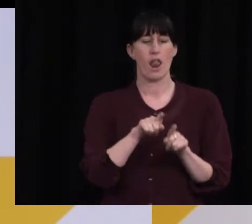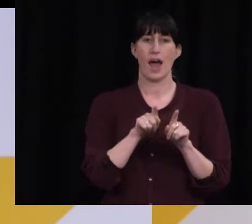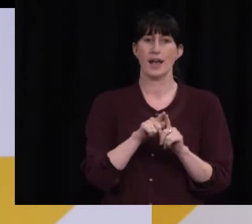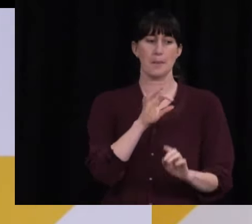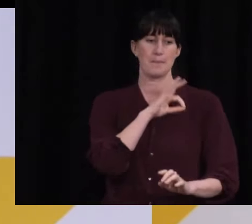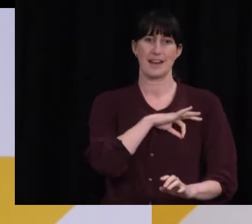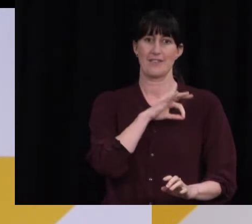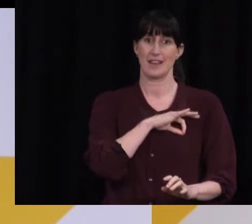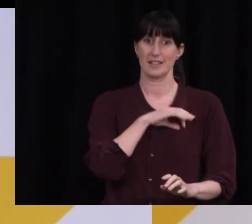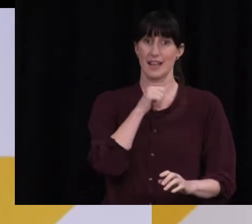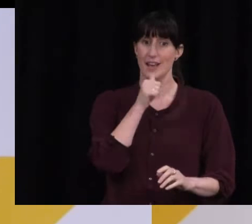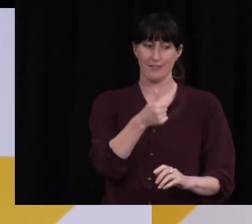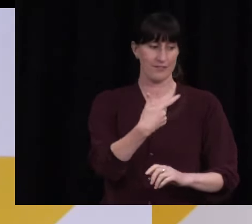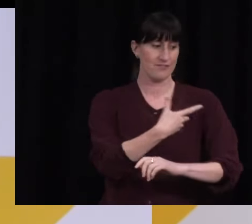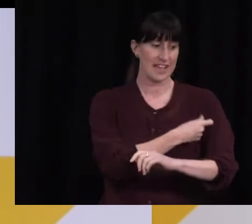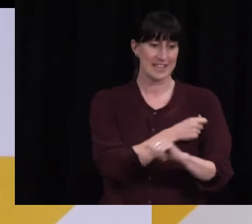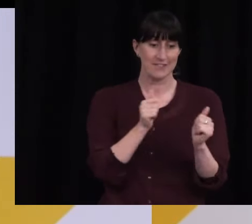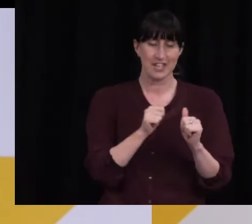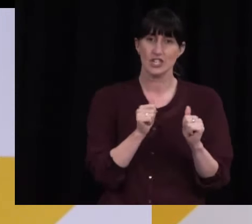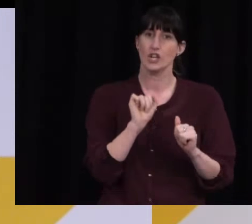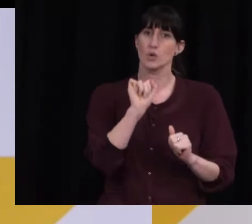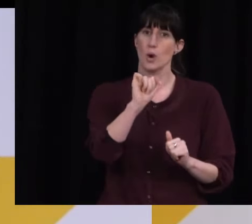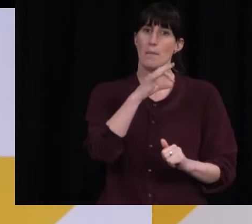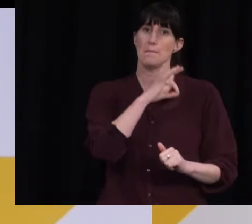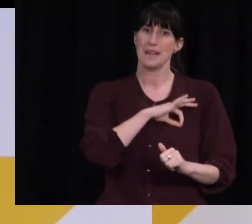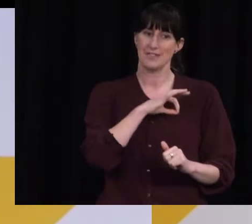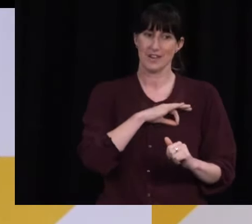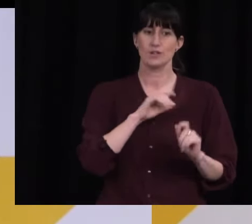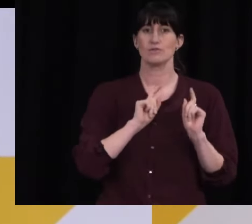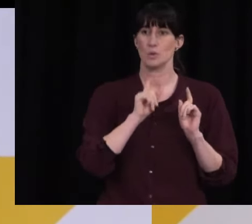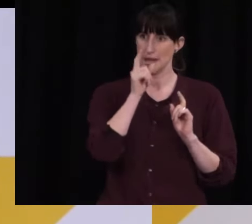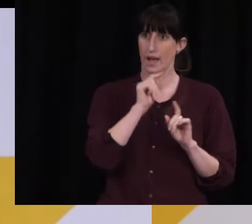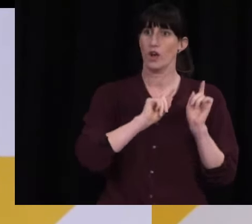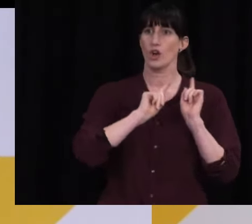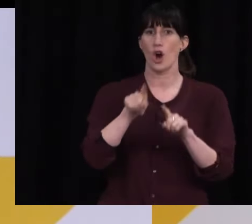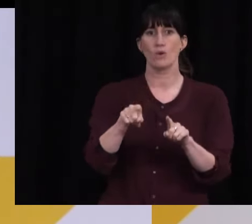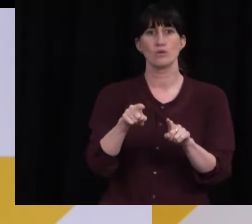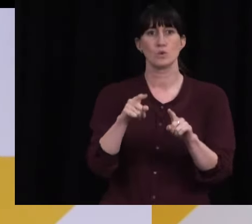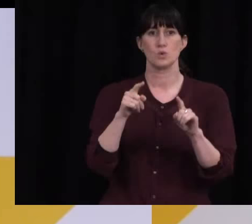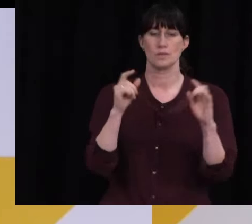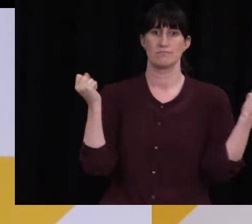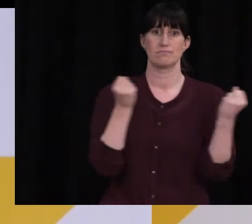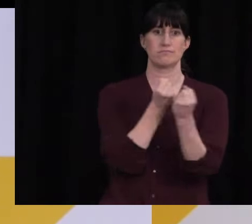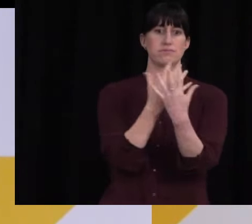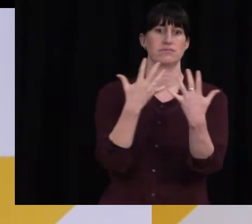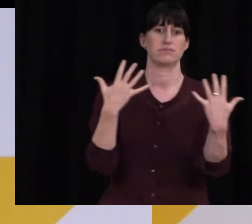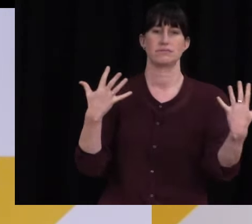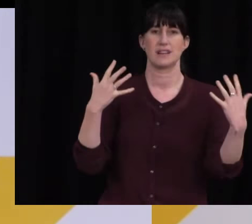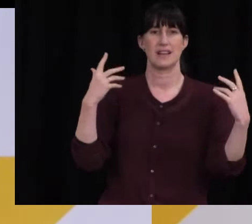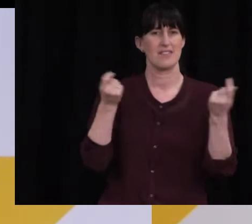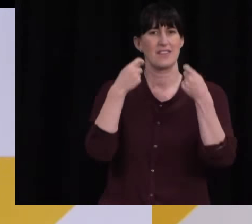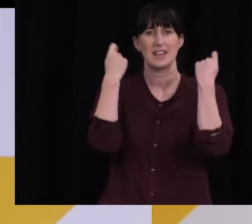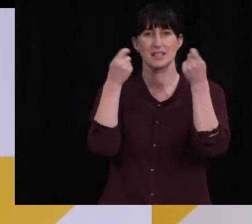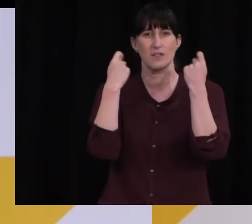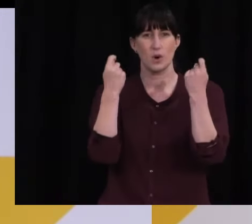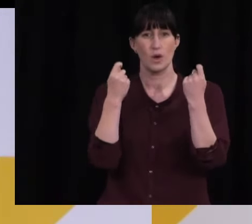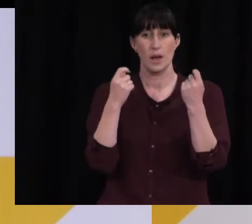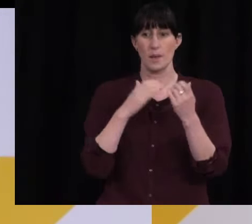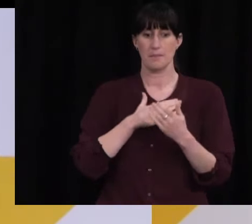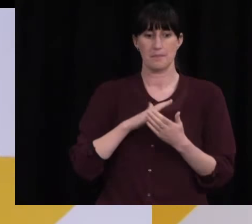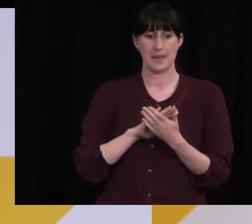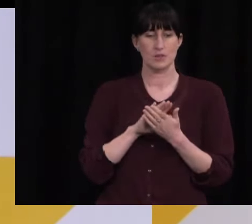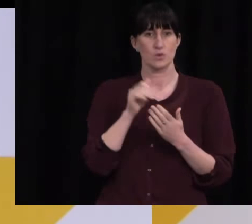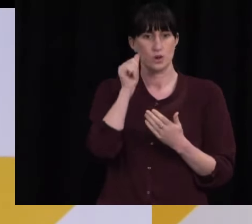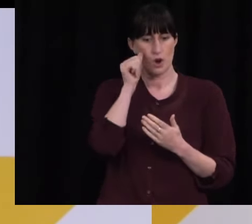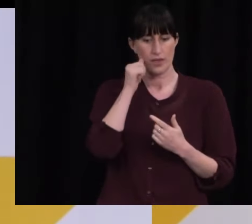safety and security to attend an event, knowing that those around you are that bit safer because of the vaccine, and